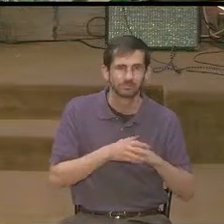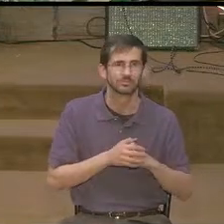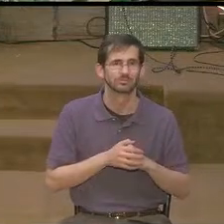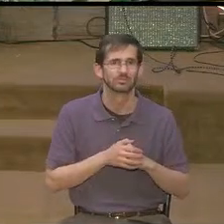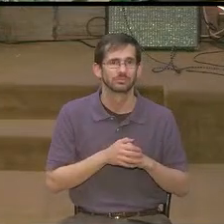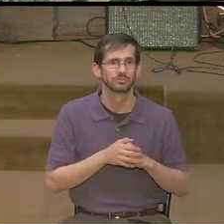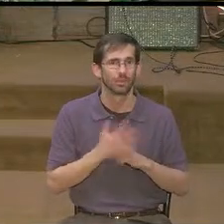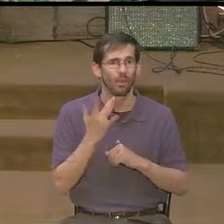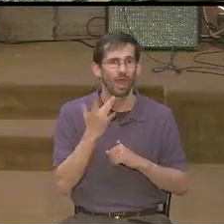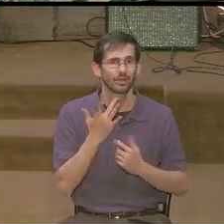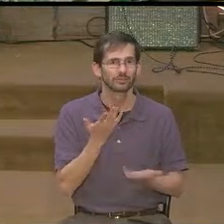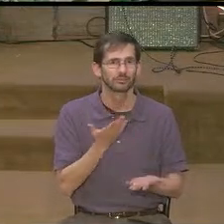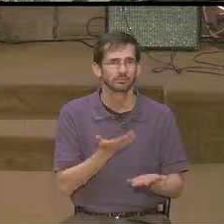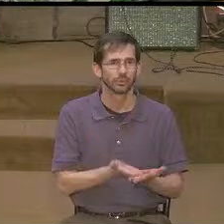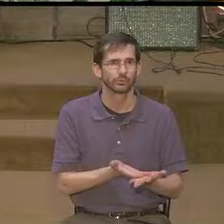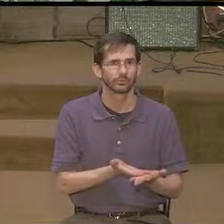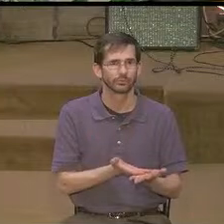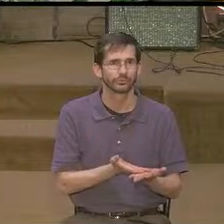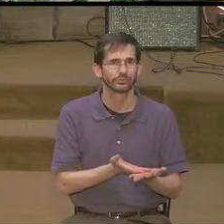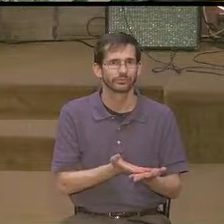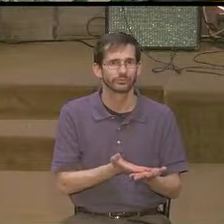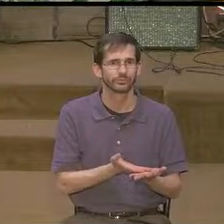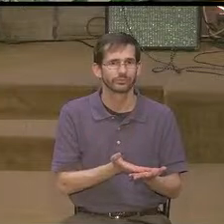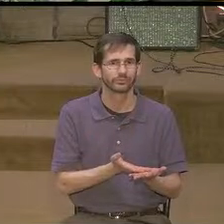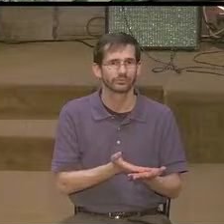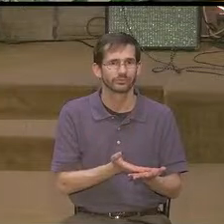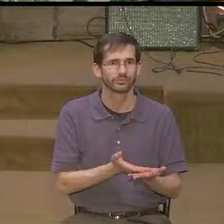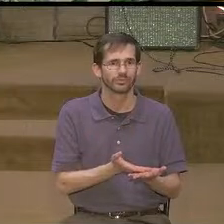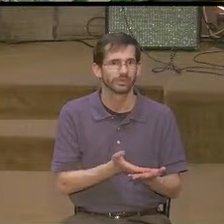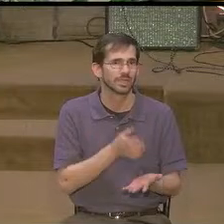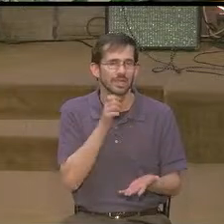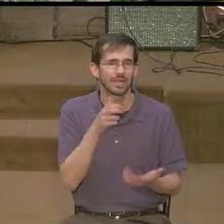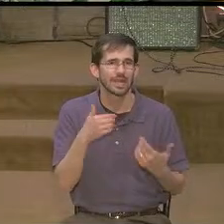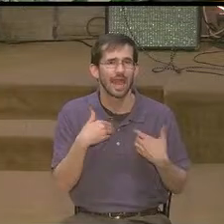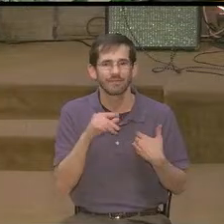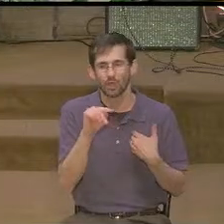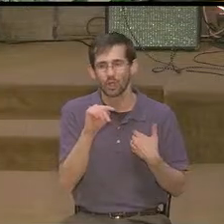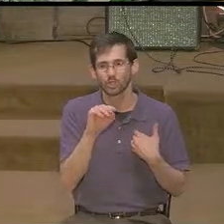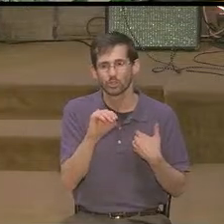For proof. He didn't take a to-go box.